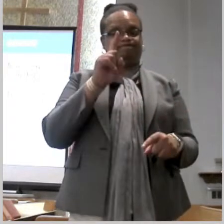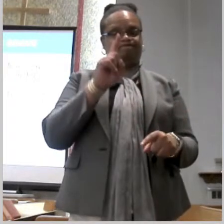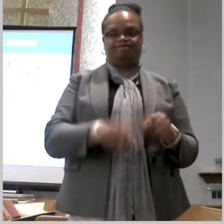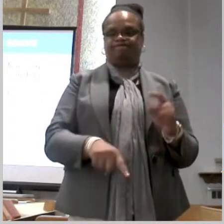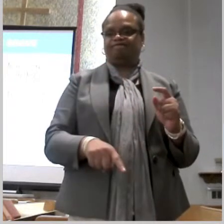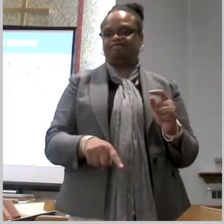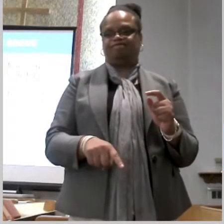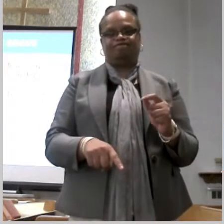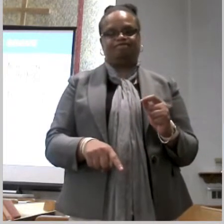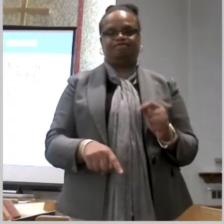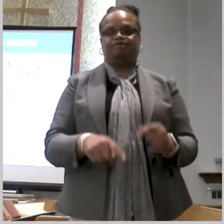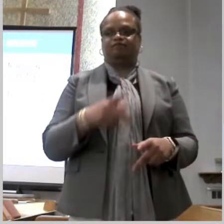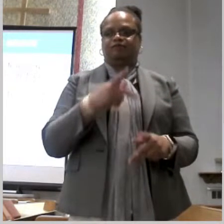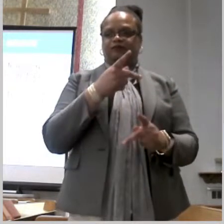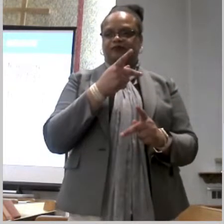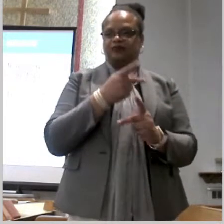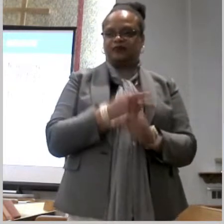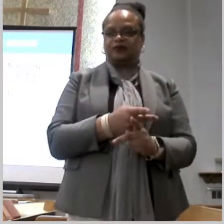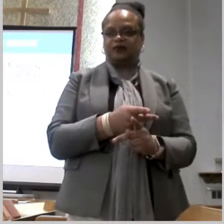Lord.